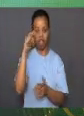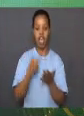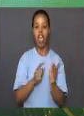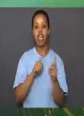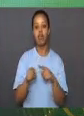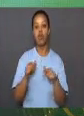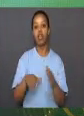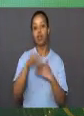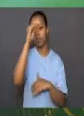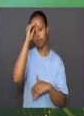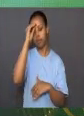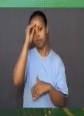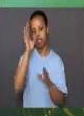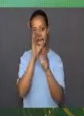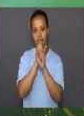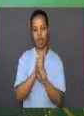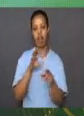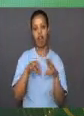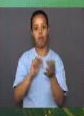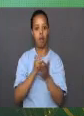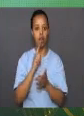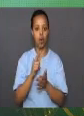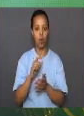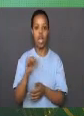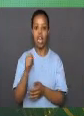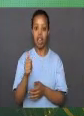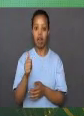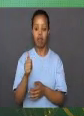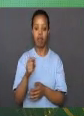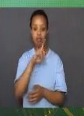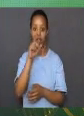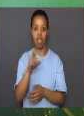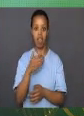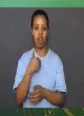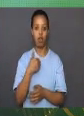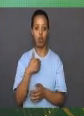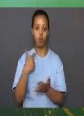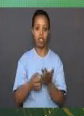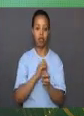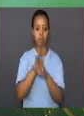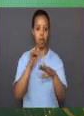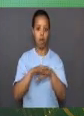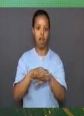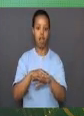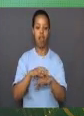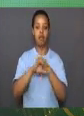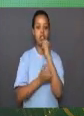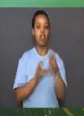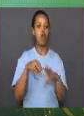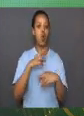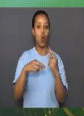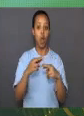of our lesson. If you have any further questions about light-dependent